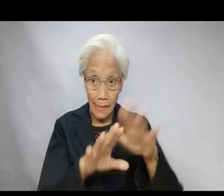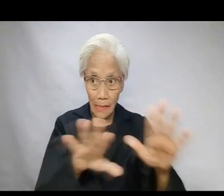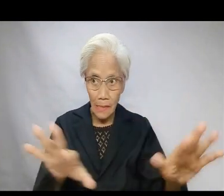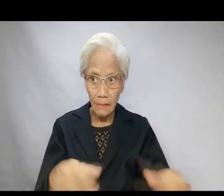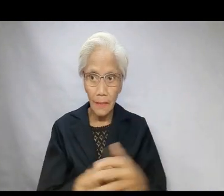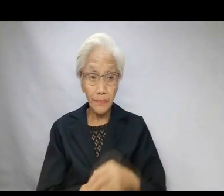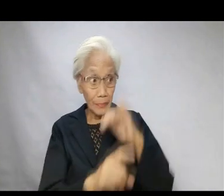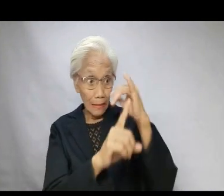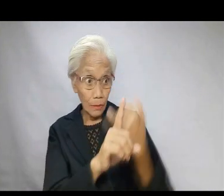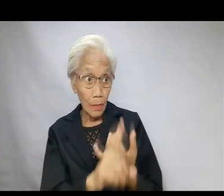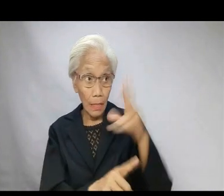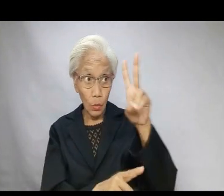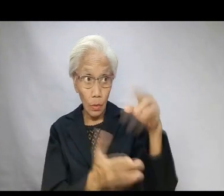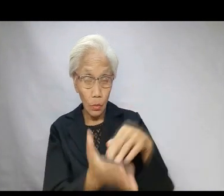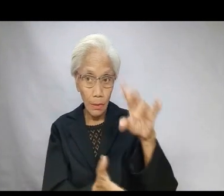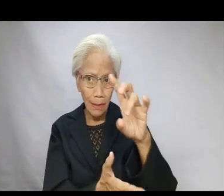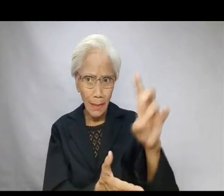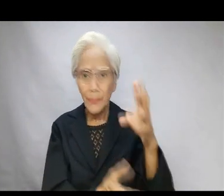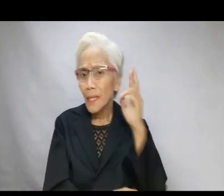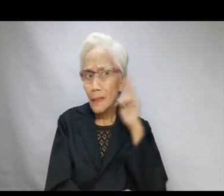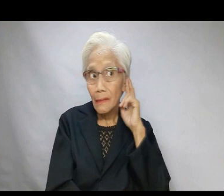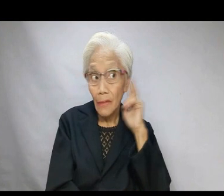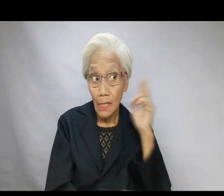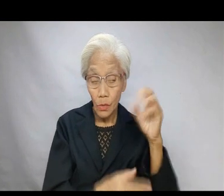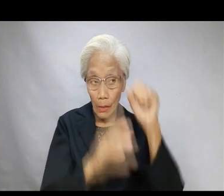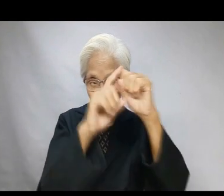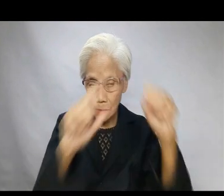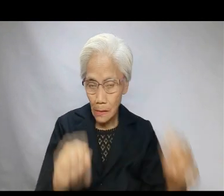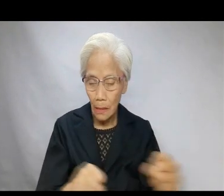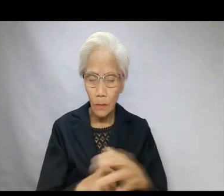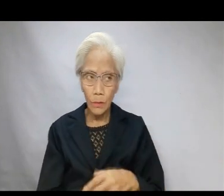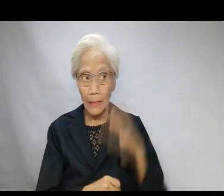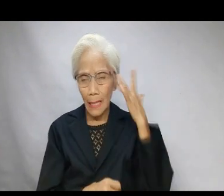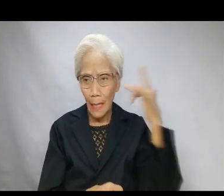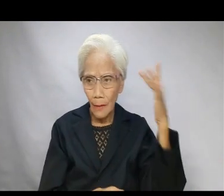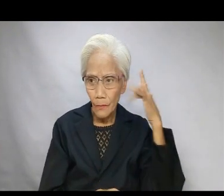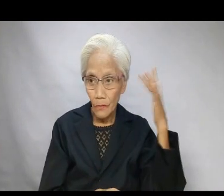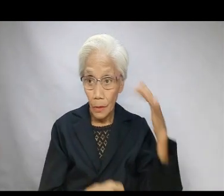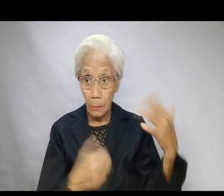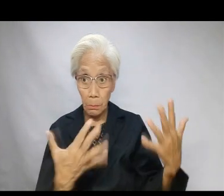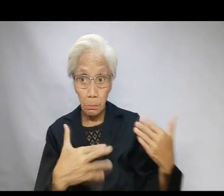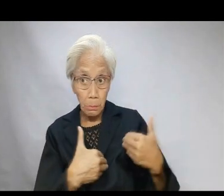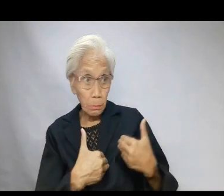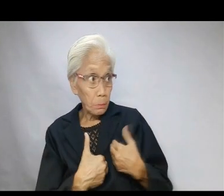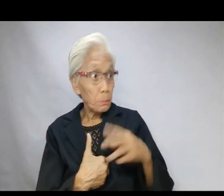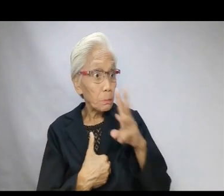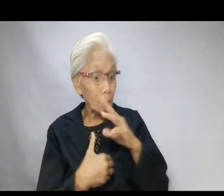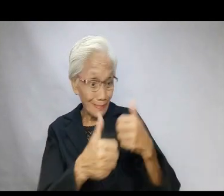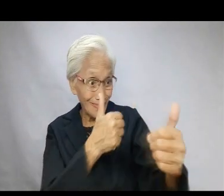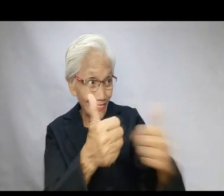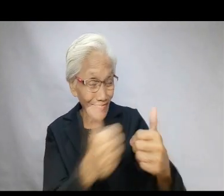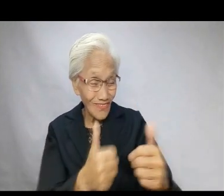children. In January 2007, a radio station in Sacramento, California, staged a